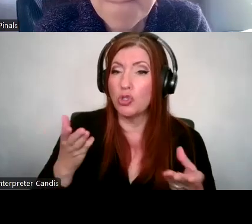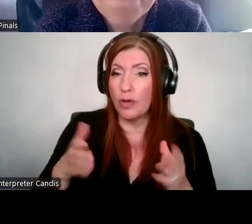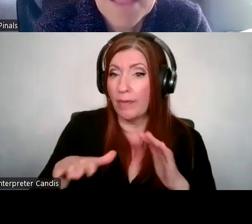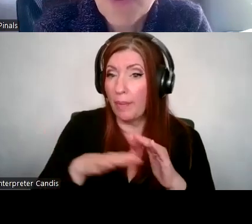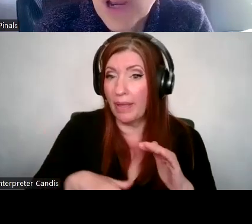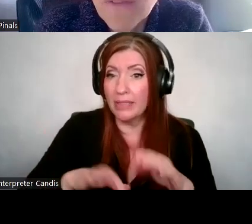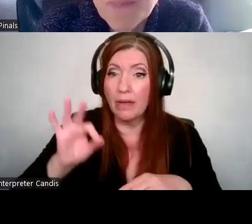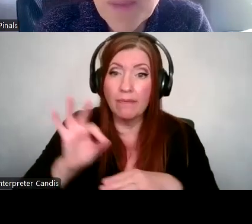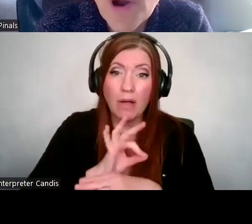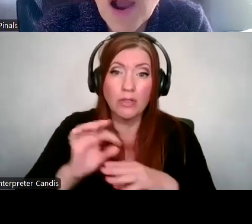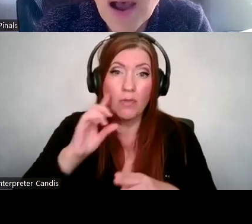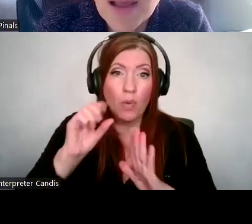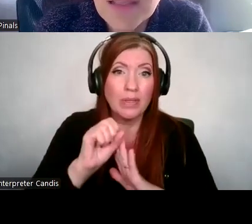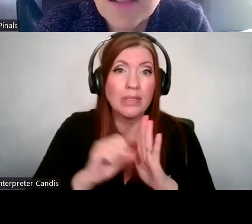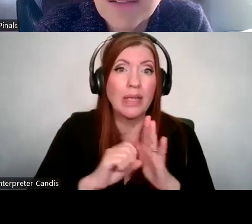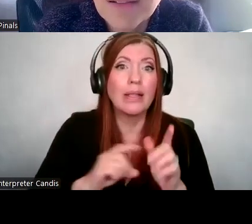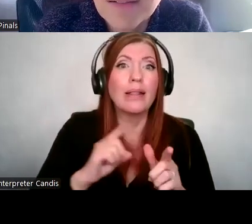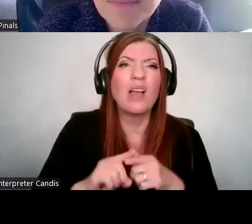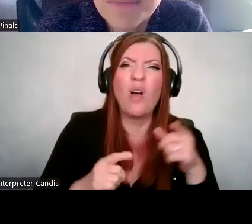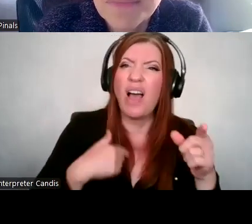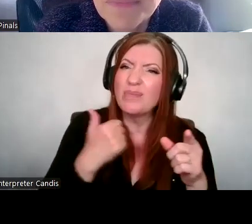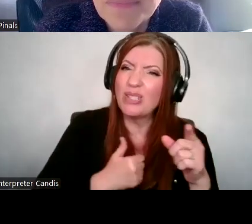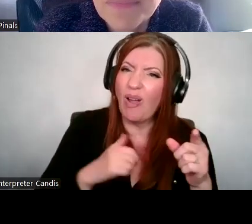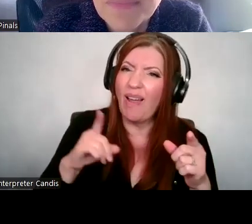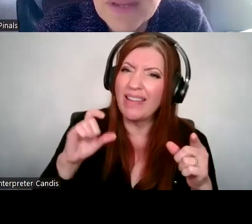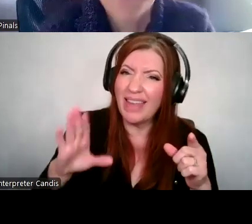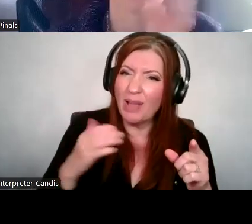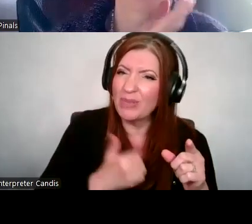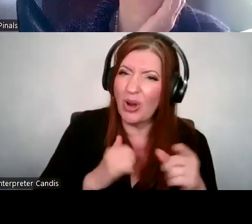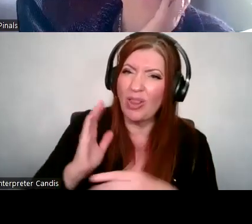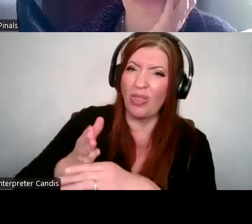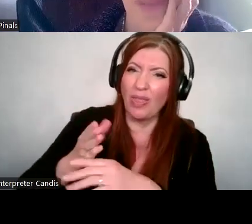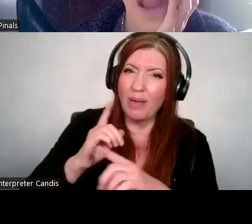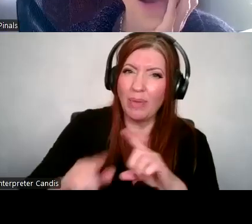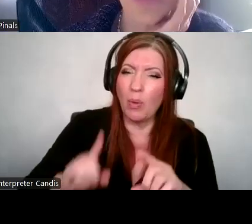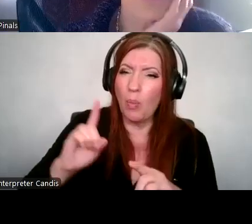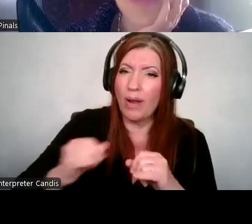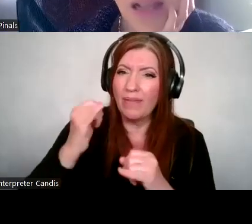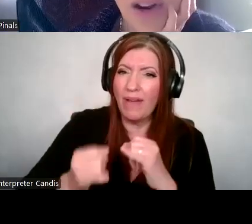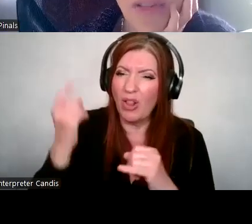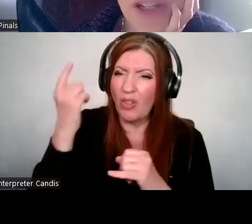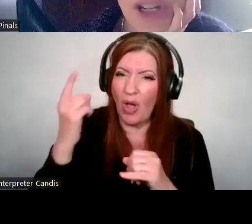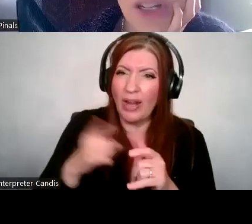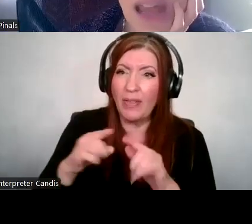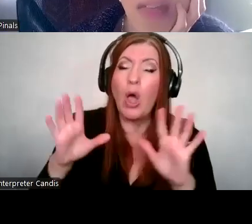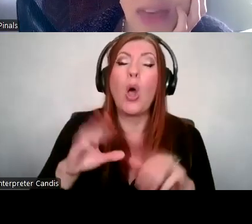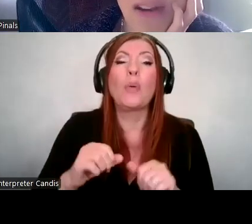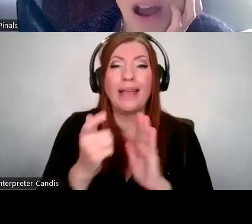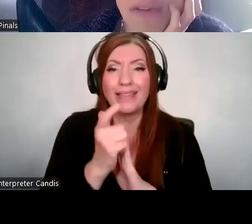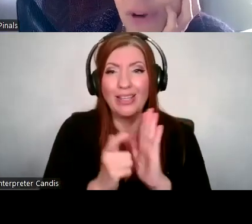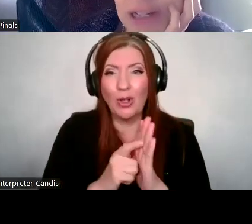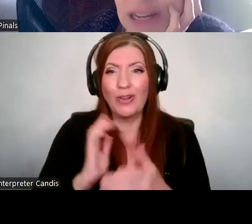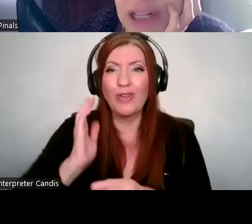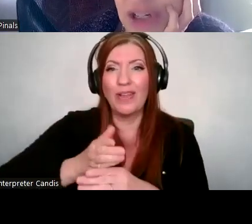states. And then we're going to have a paper. I'm so sorry, Deb. I hate to cut you off, but just like one final thought, and then okay. Legal interventions and